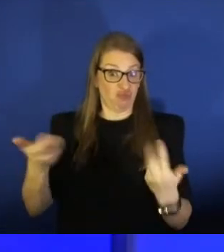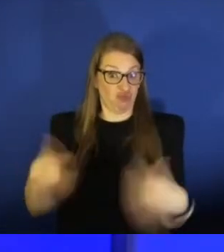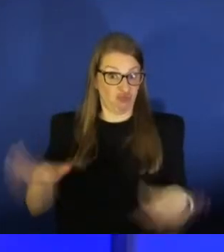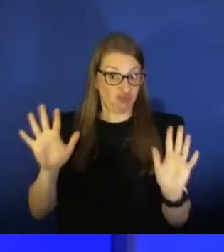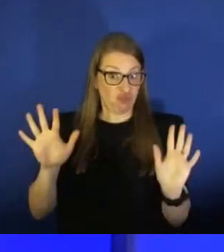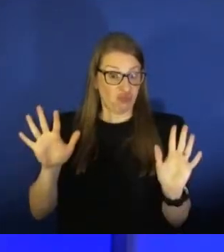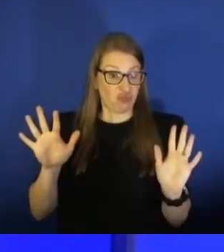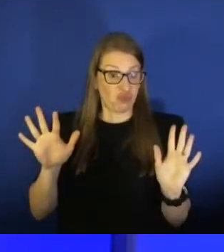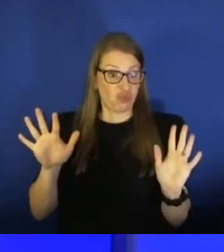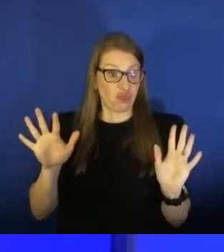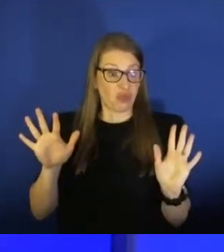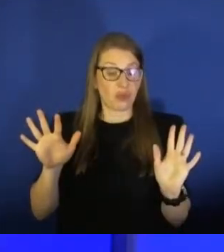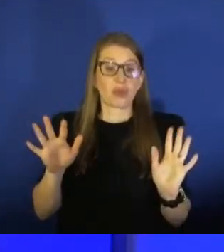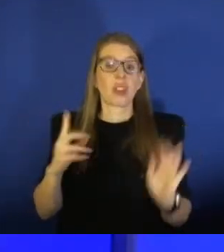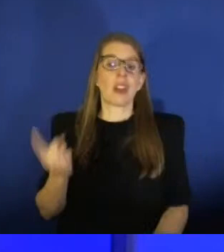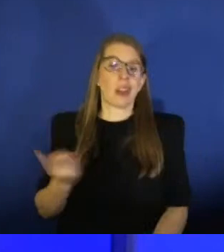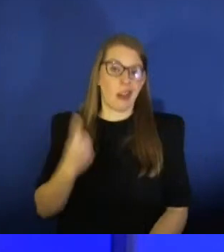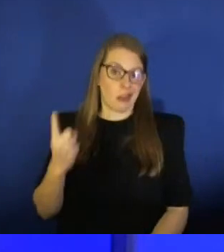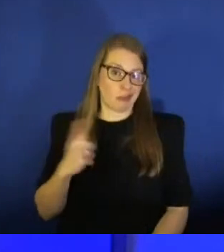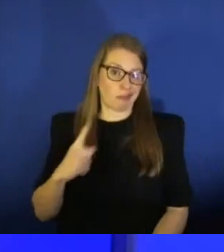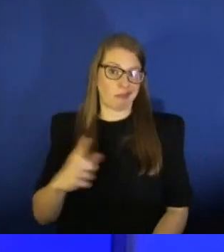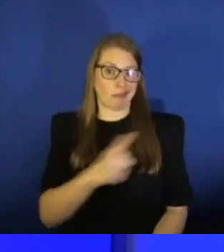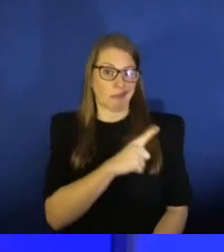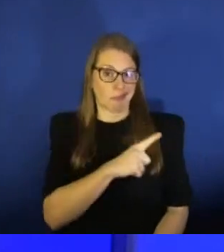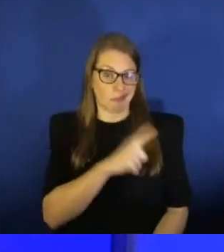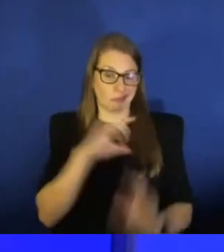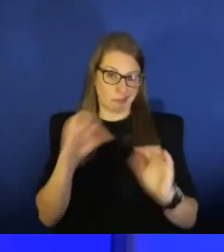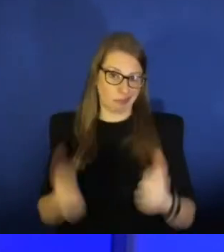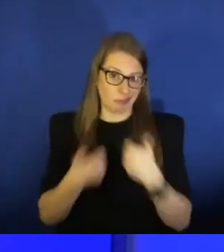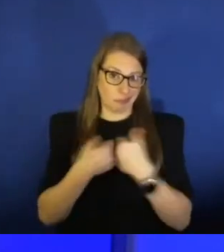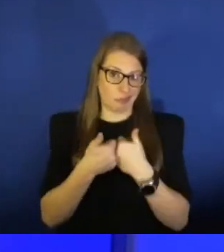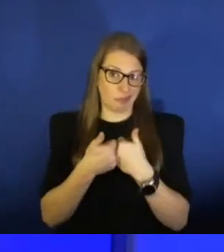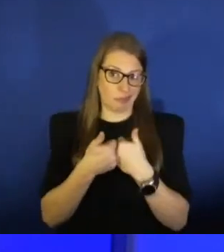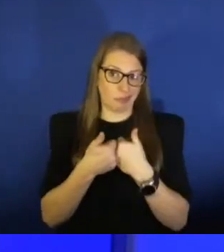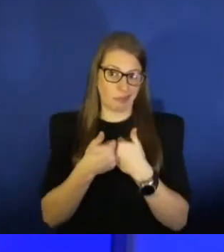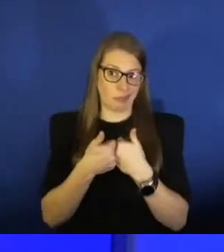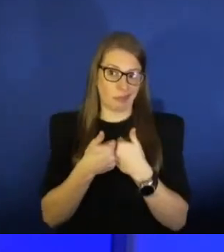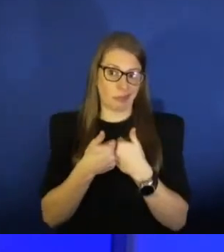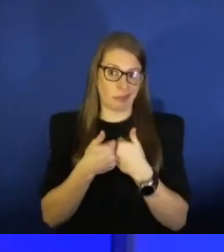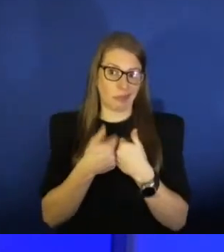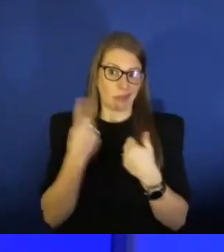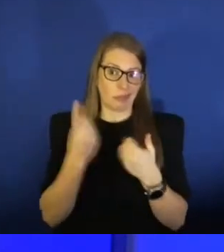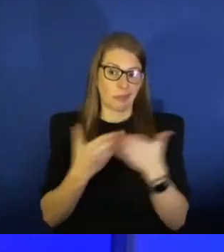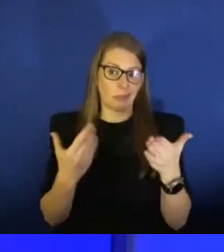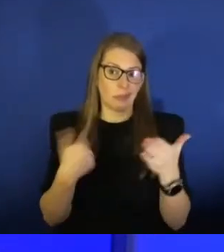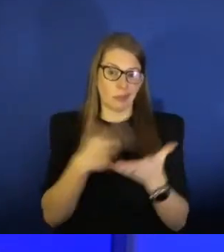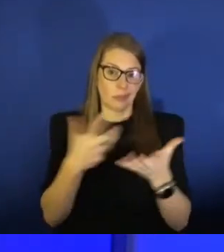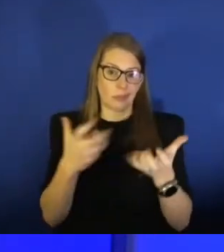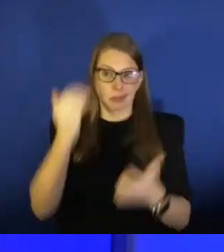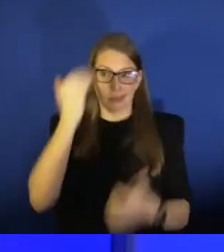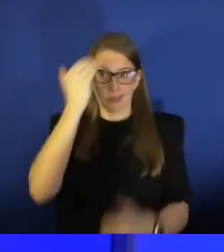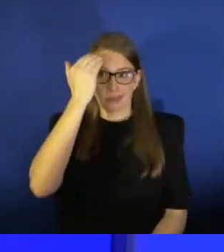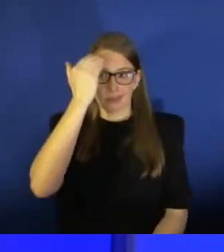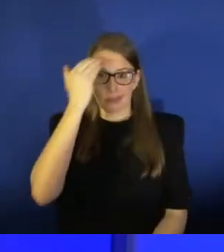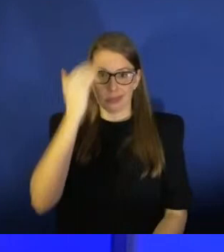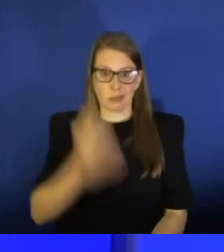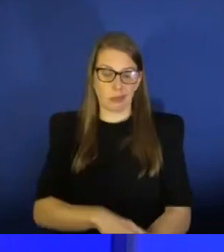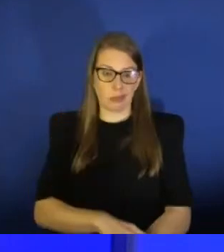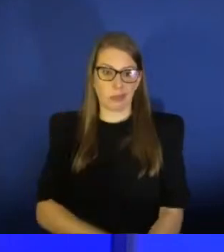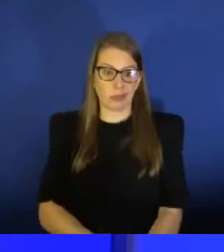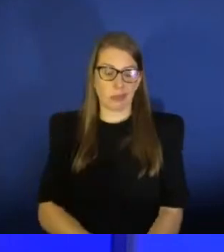some legislative challenges, but I think that's still, kind of what we want to know is where do things stand once the public